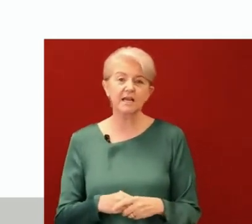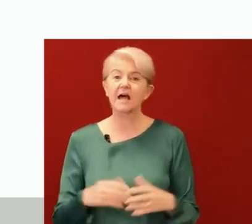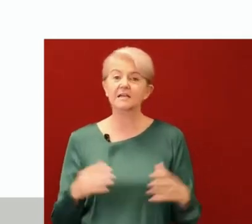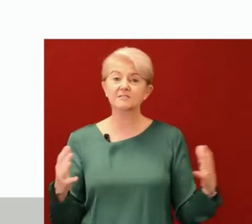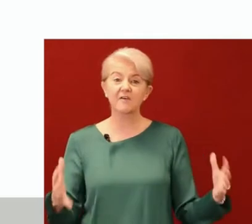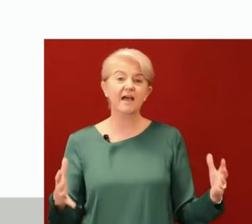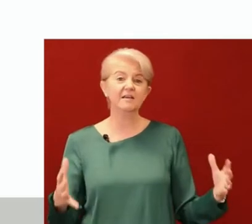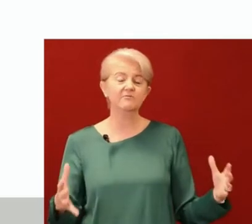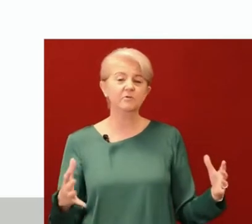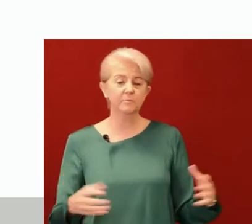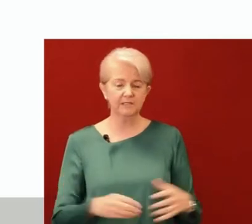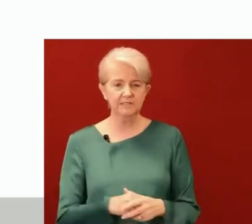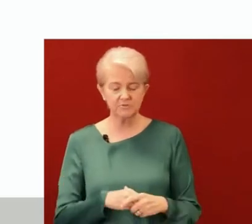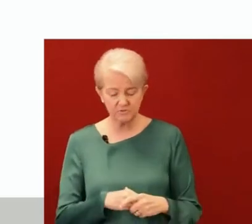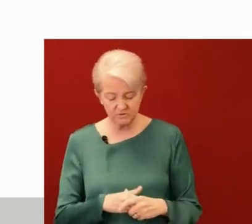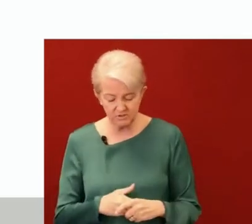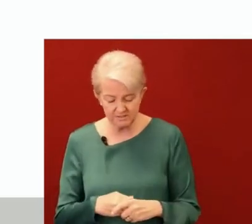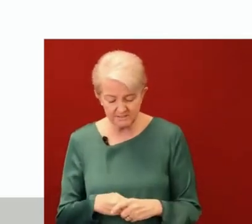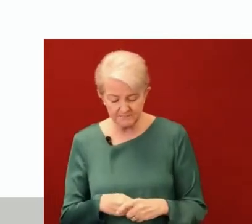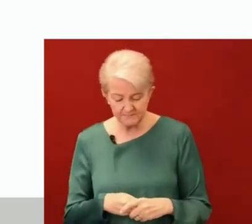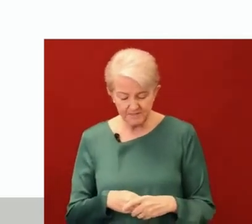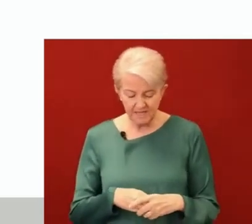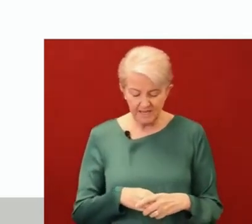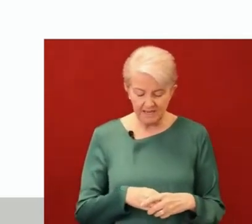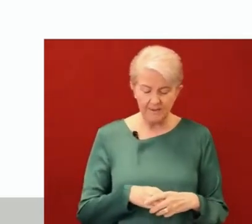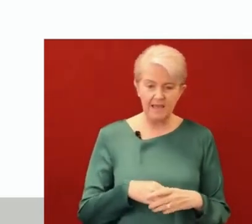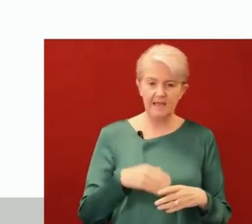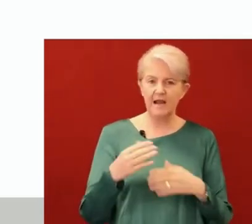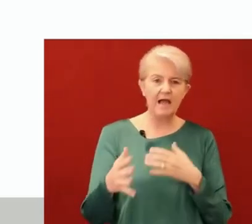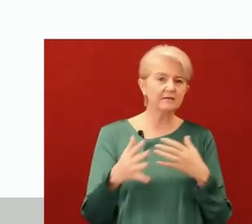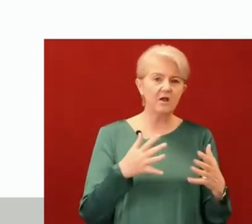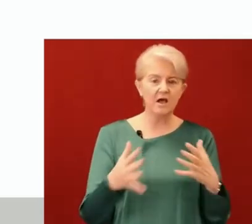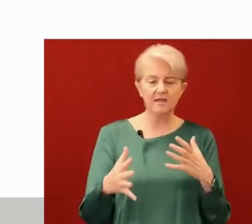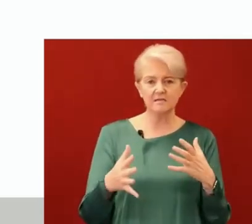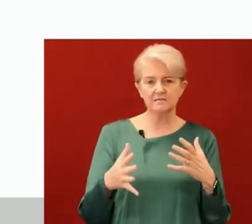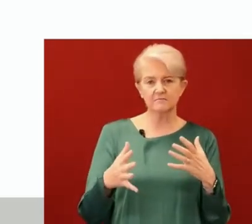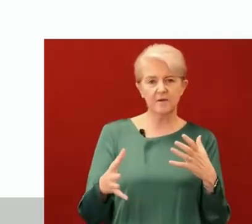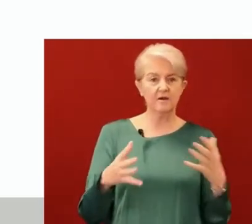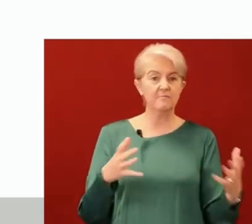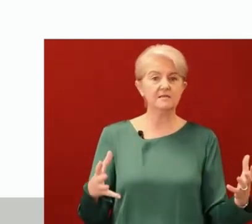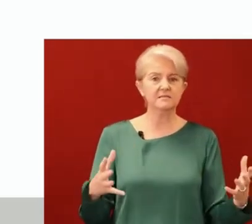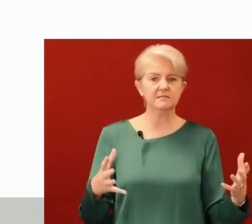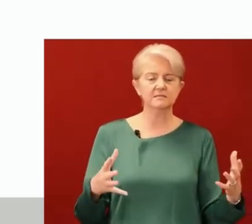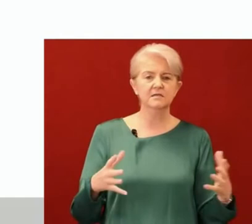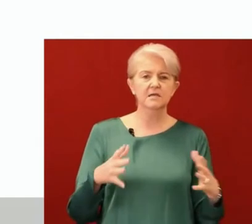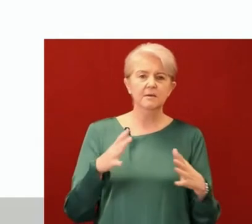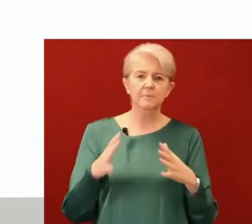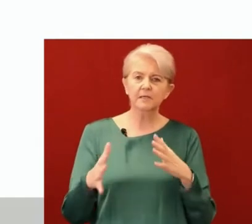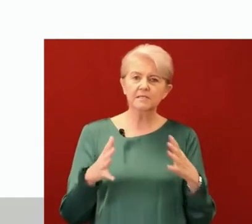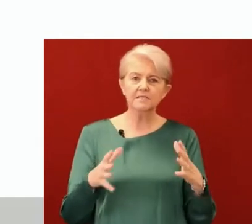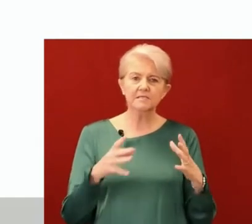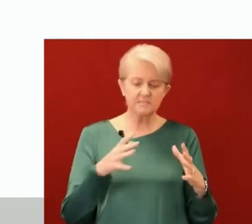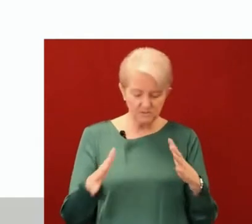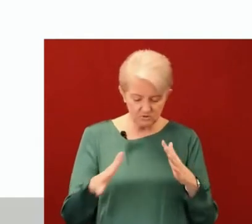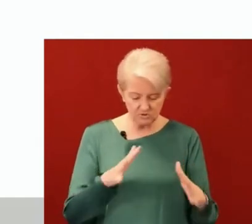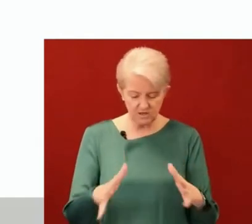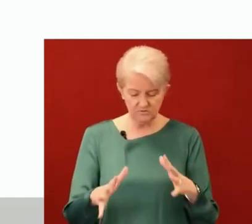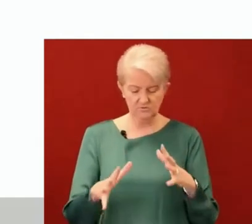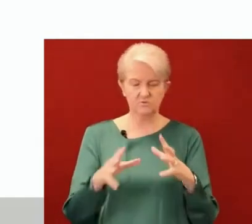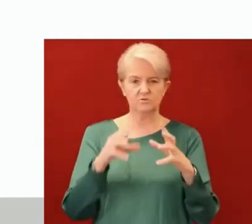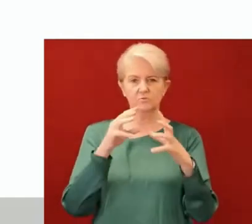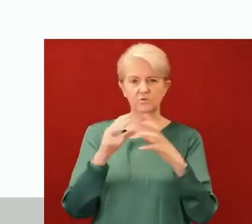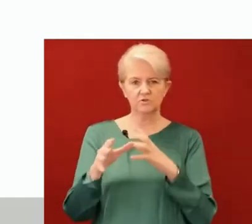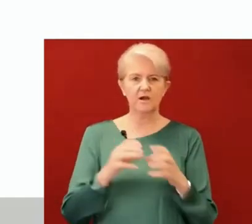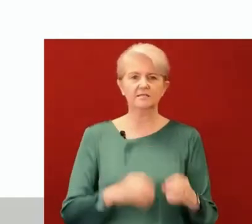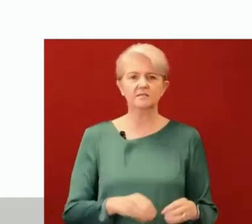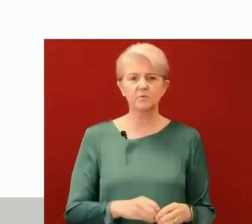in a class of 84 police recruits. And unlike paramedicine, policing still